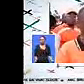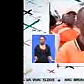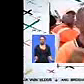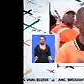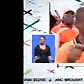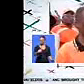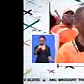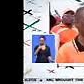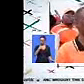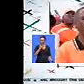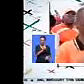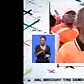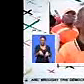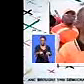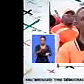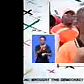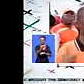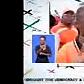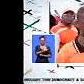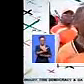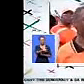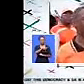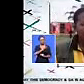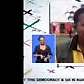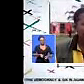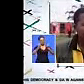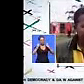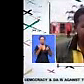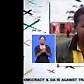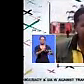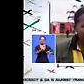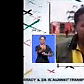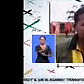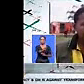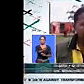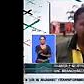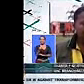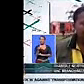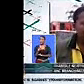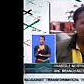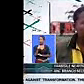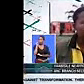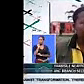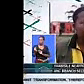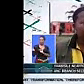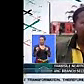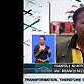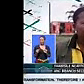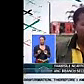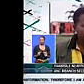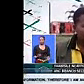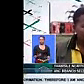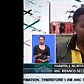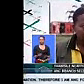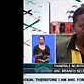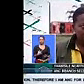they deserve to rule in this country because they don't understand what democracy is. No one attacked anyone in a manner that would say